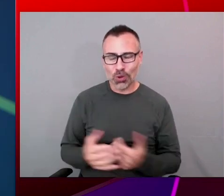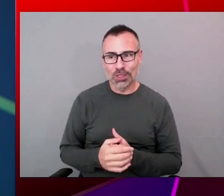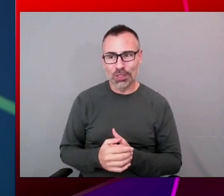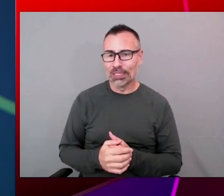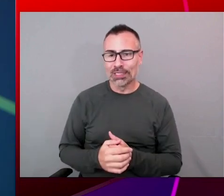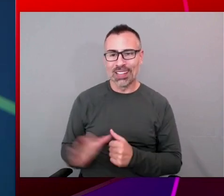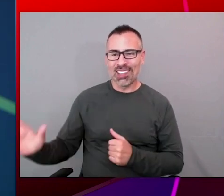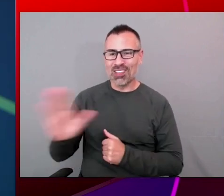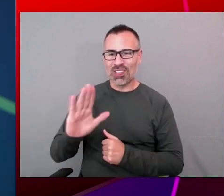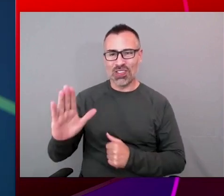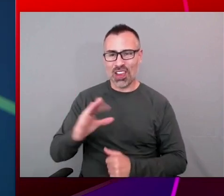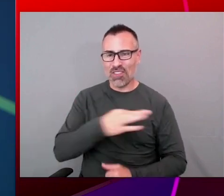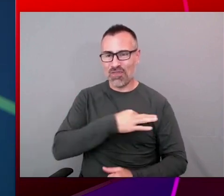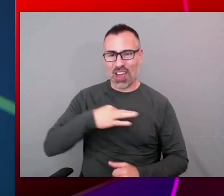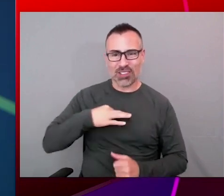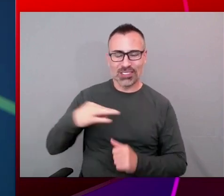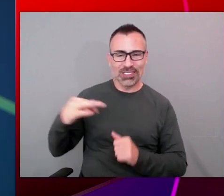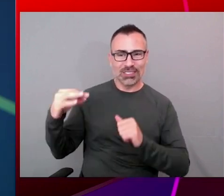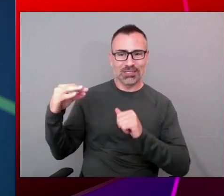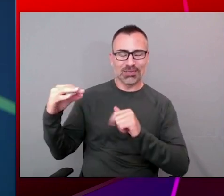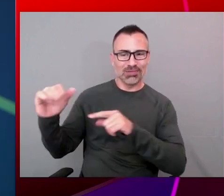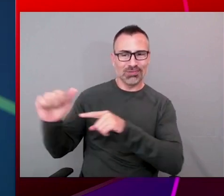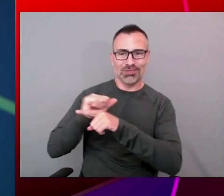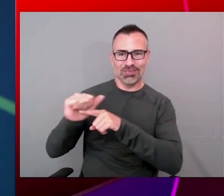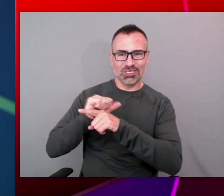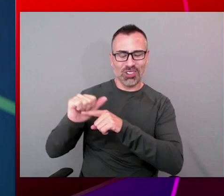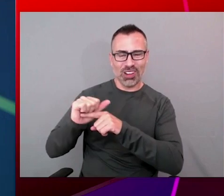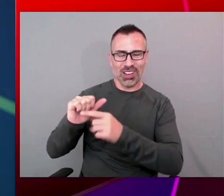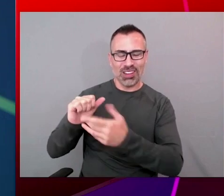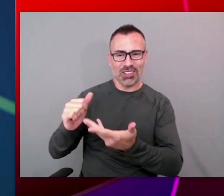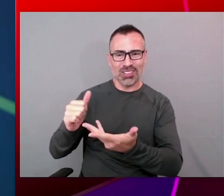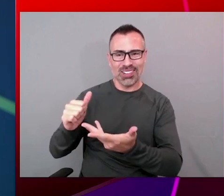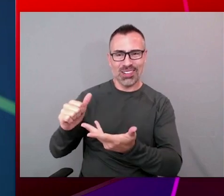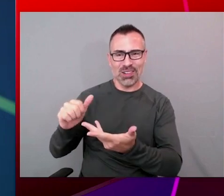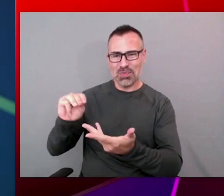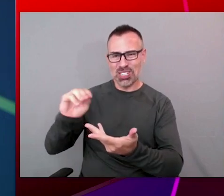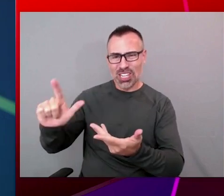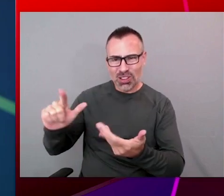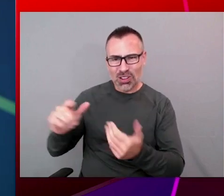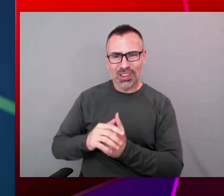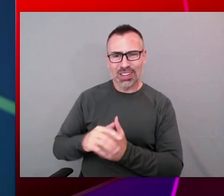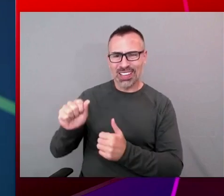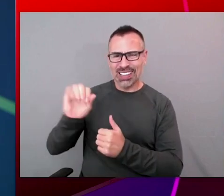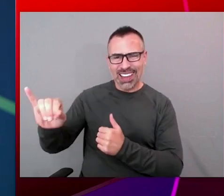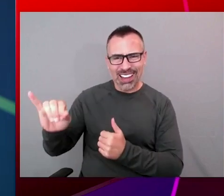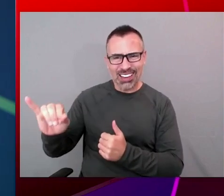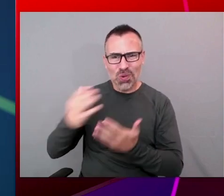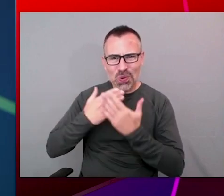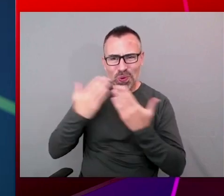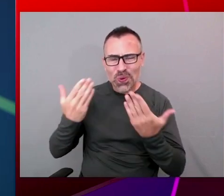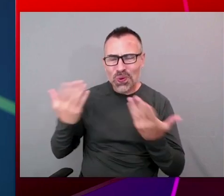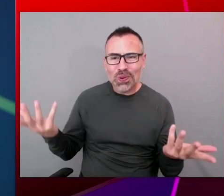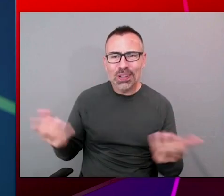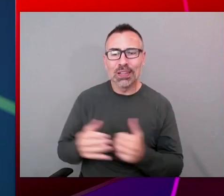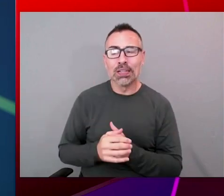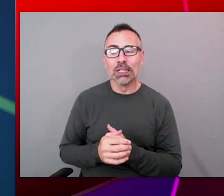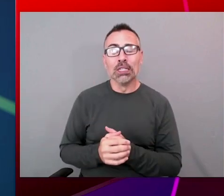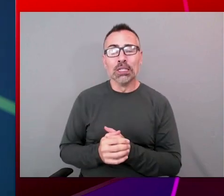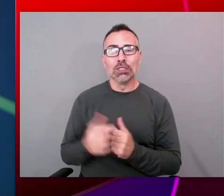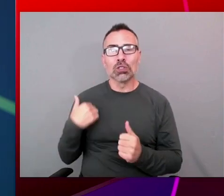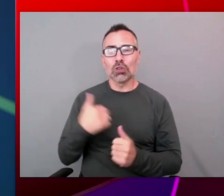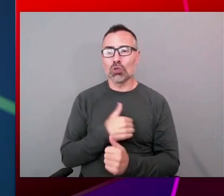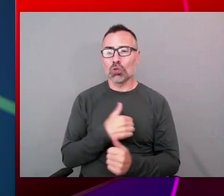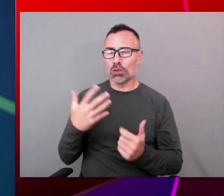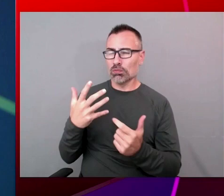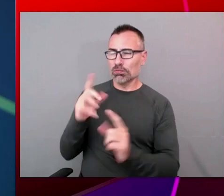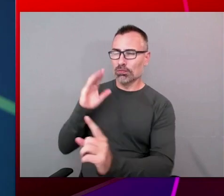And so that's basically why we're doing it, because we want to increase that pipeline. And we quickly figured out, as we were